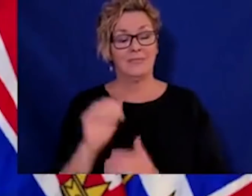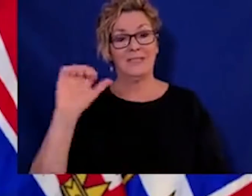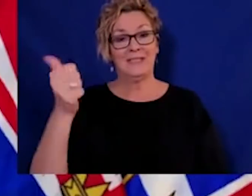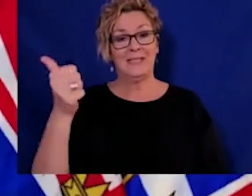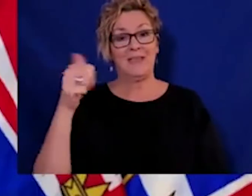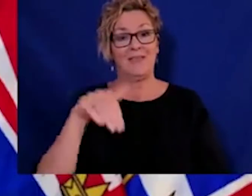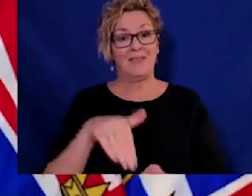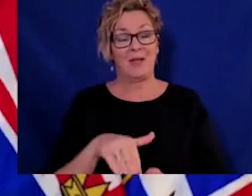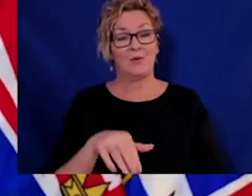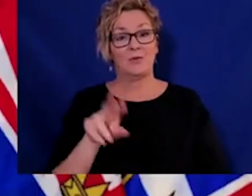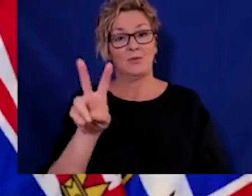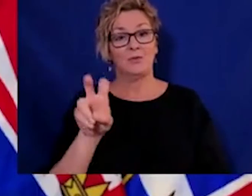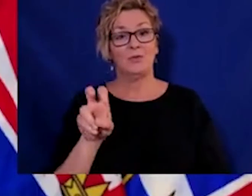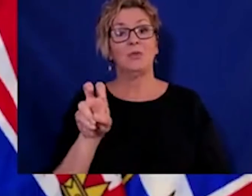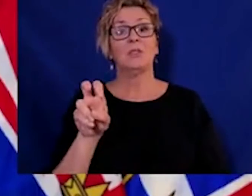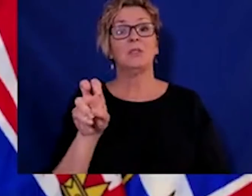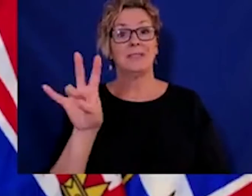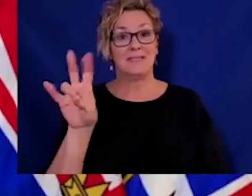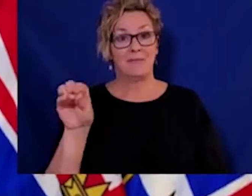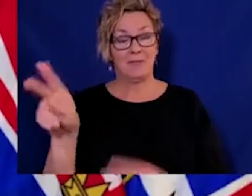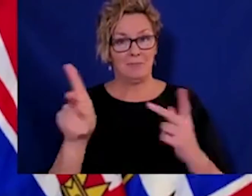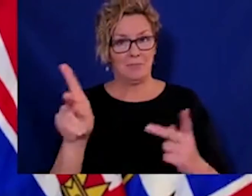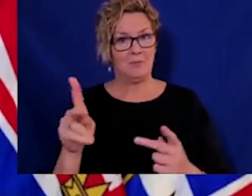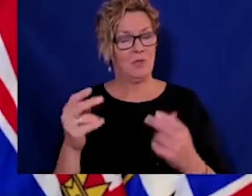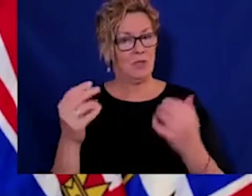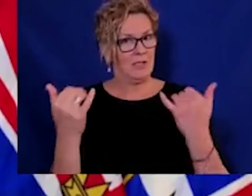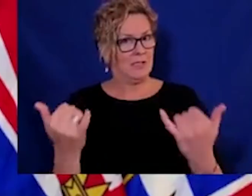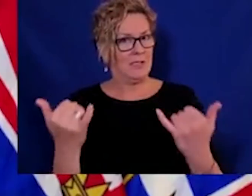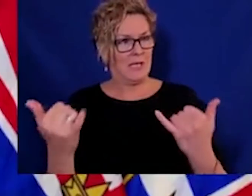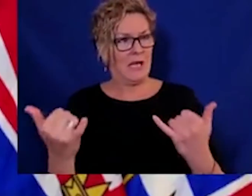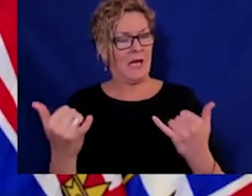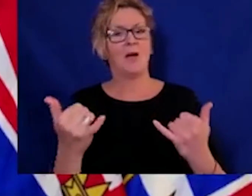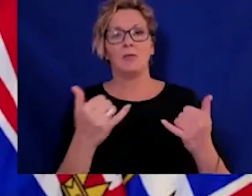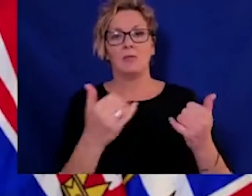10,270 people who are under active public health monitoring and